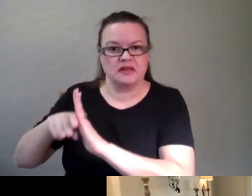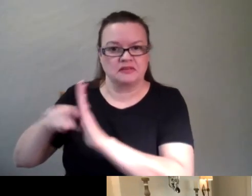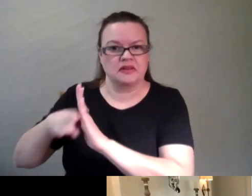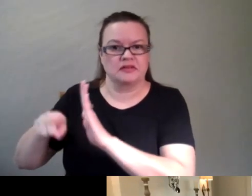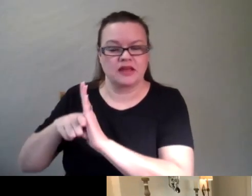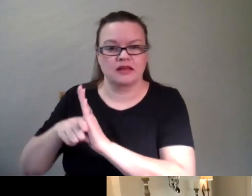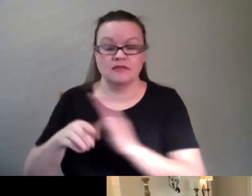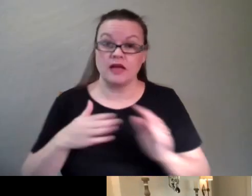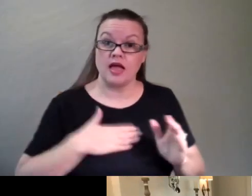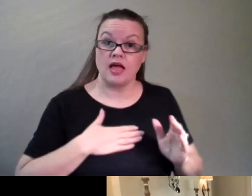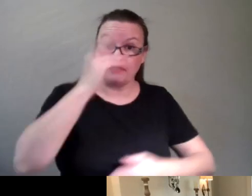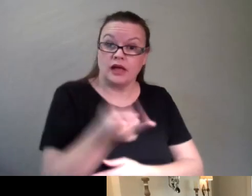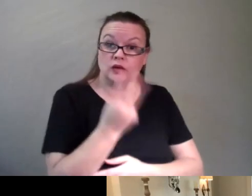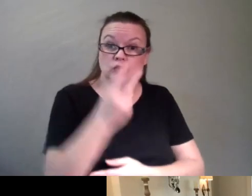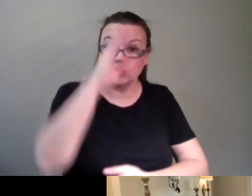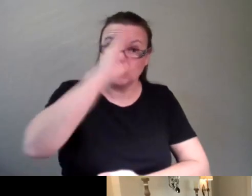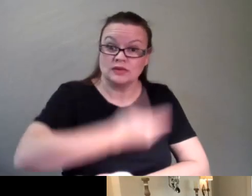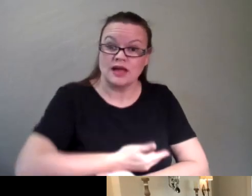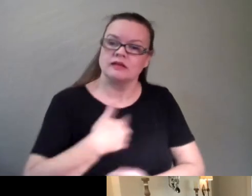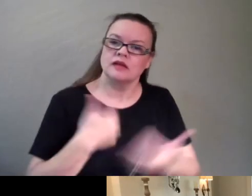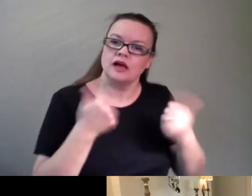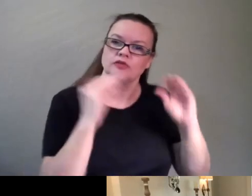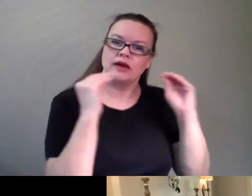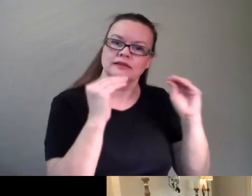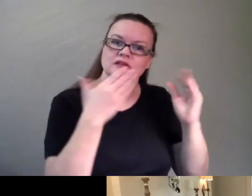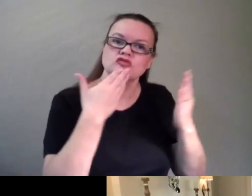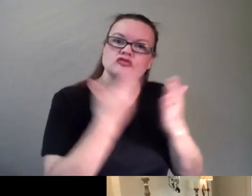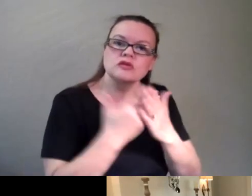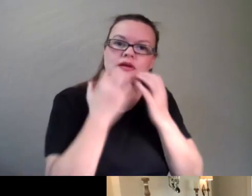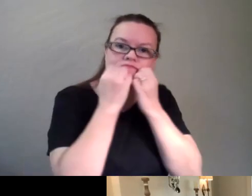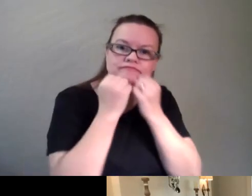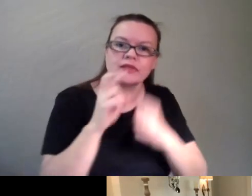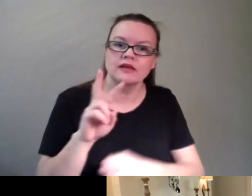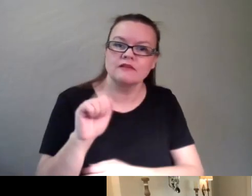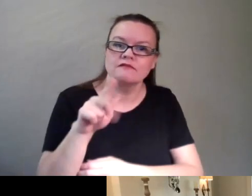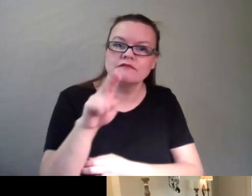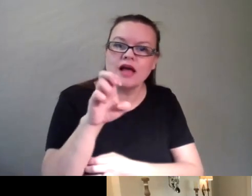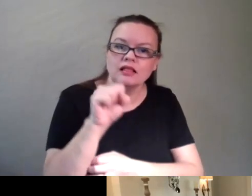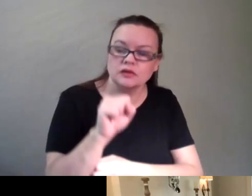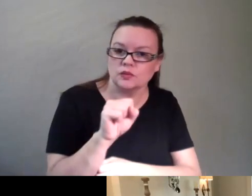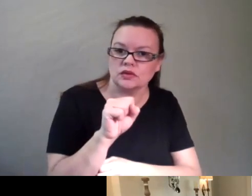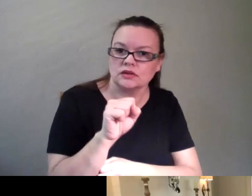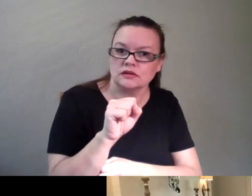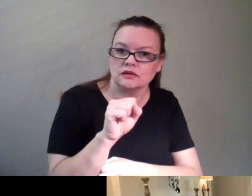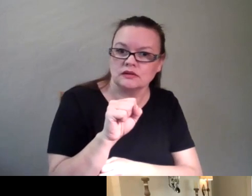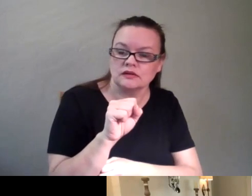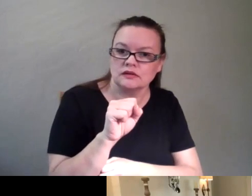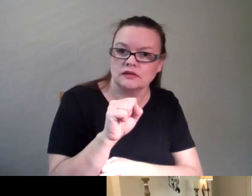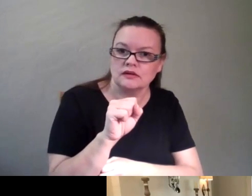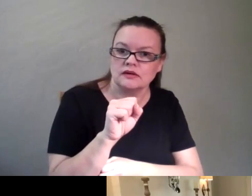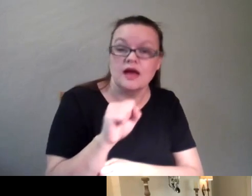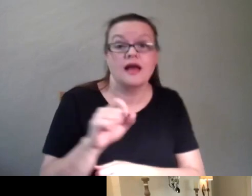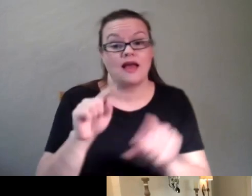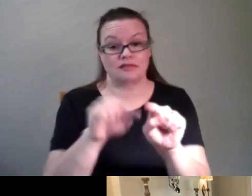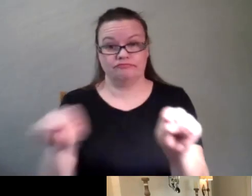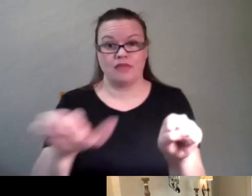Group or the Lincoln Project. And I did speak out. I tried to be civil in the way I did it.